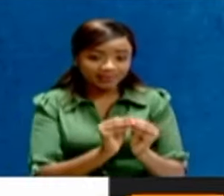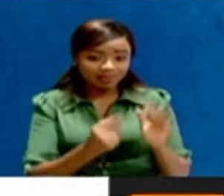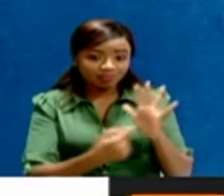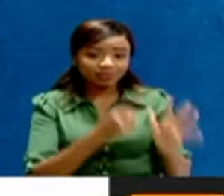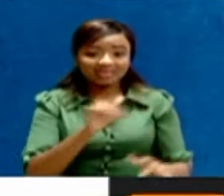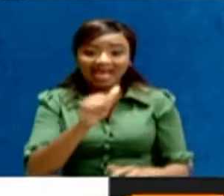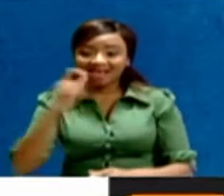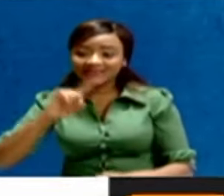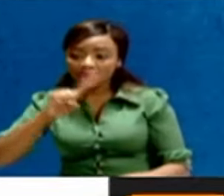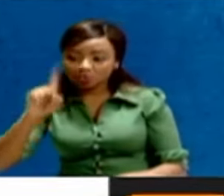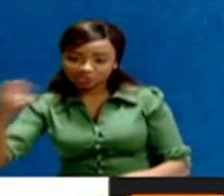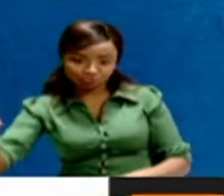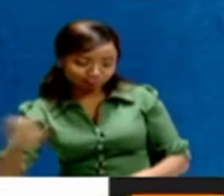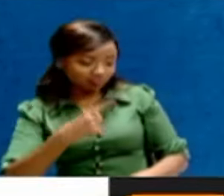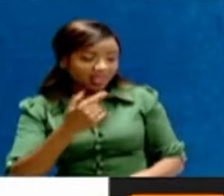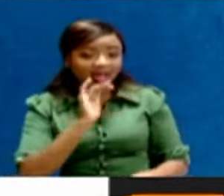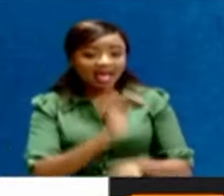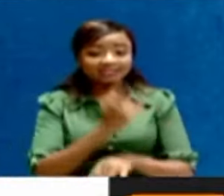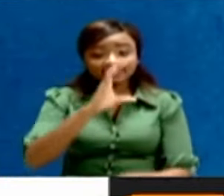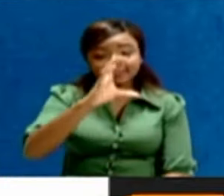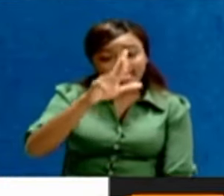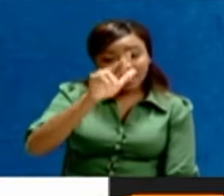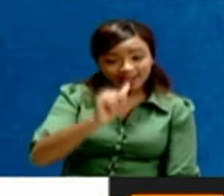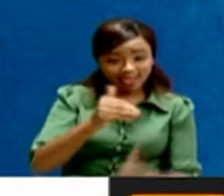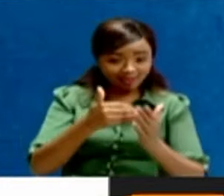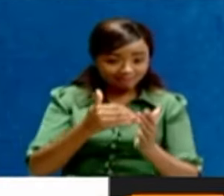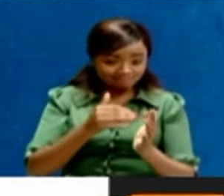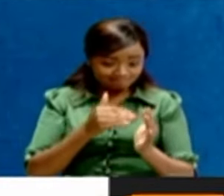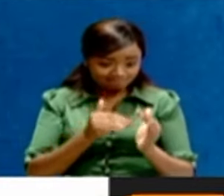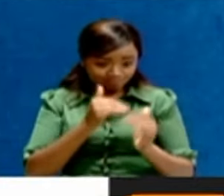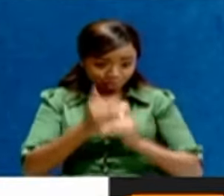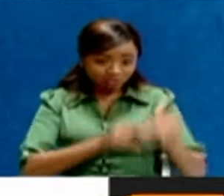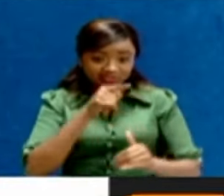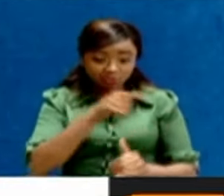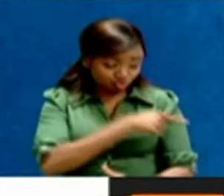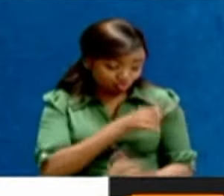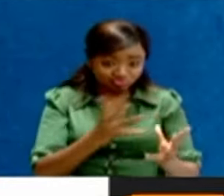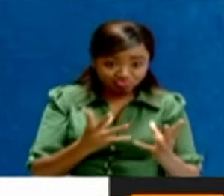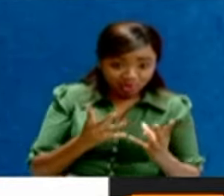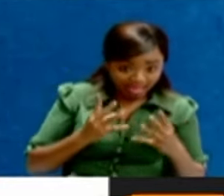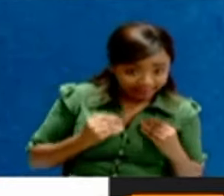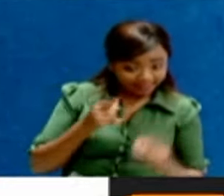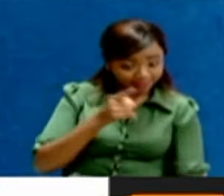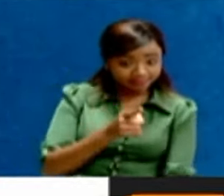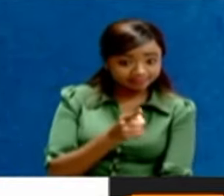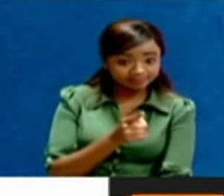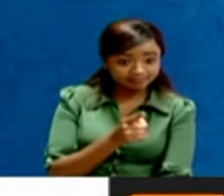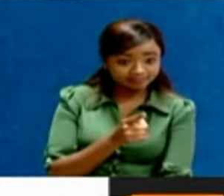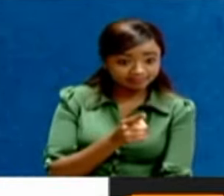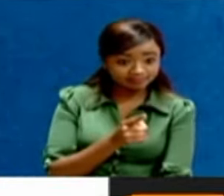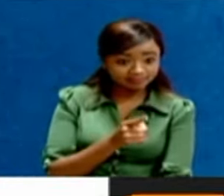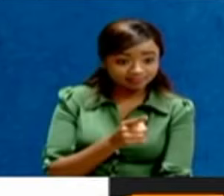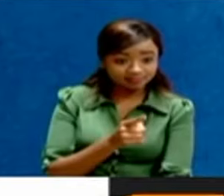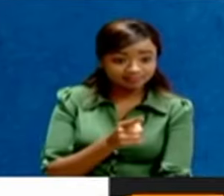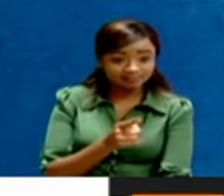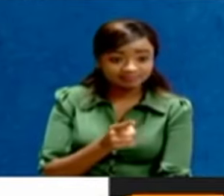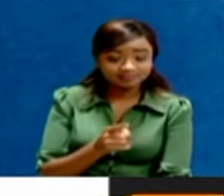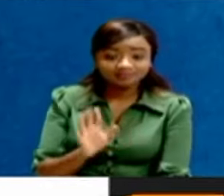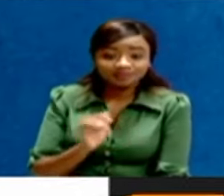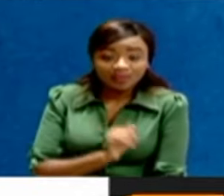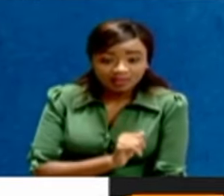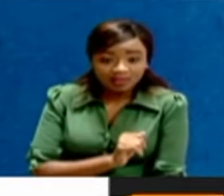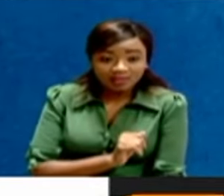our viewers is, if the CRA formula was brought to the House, would you have voted for it, even as you wrap this up for